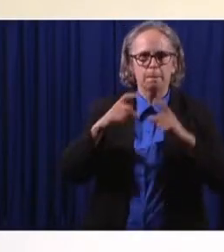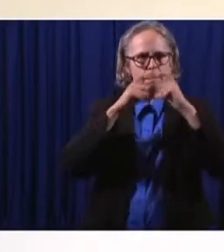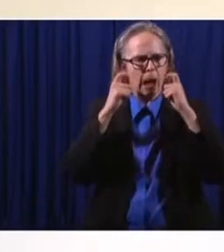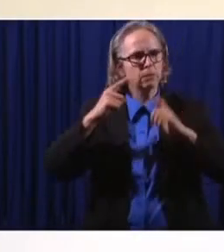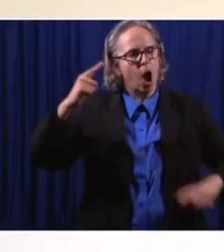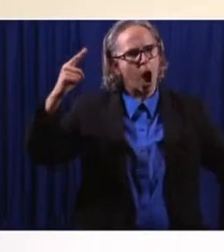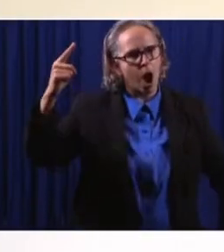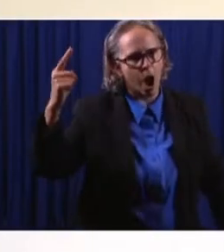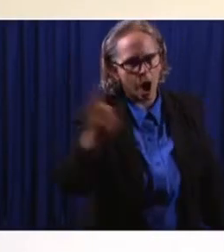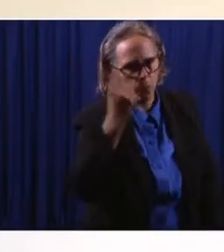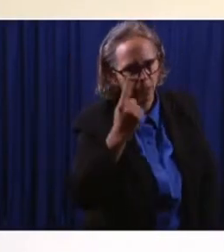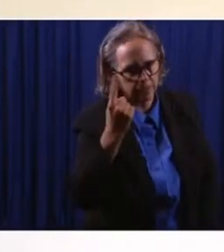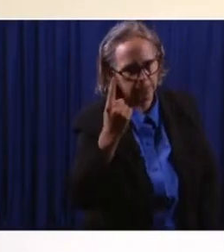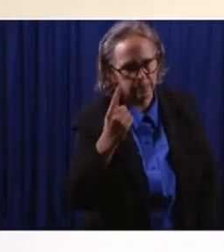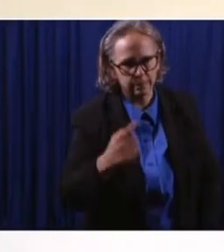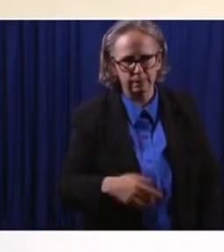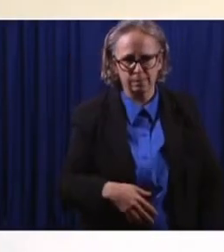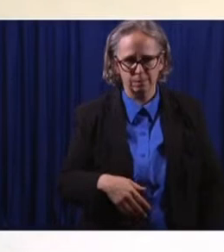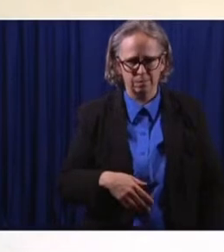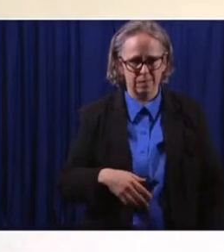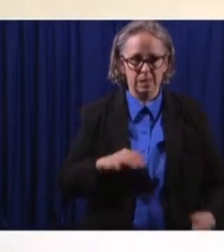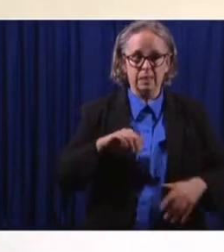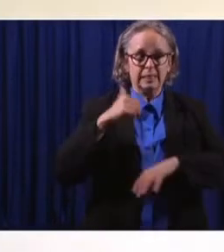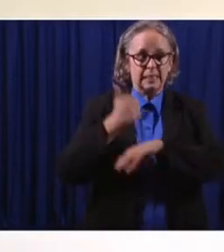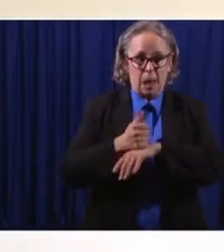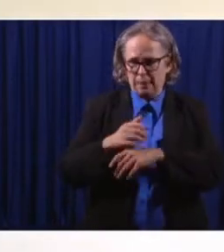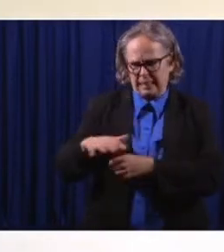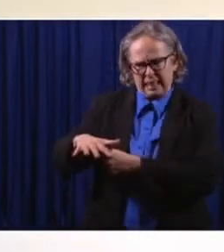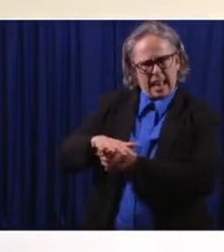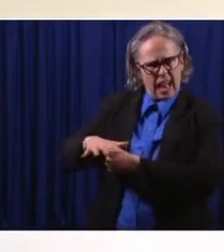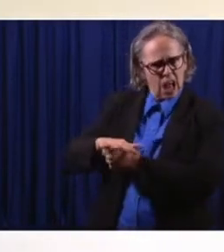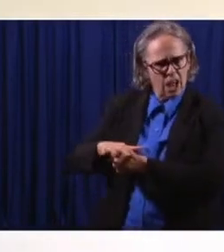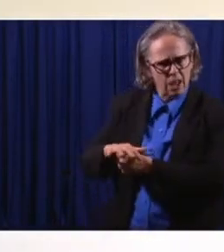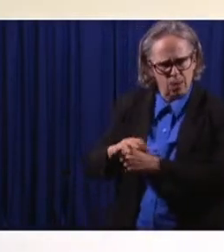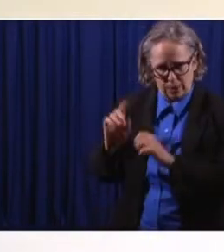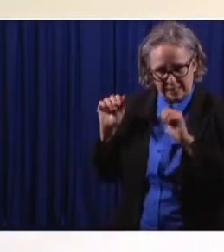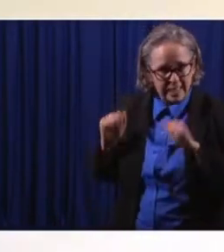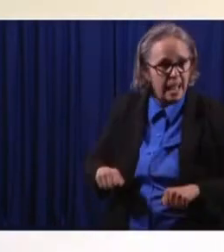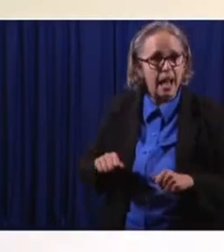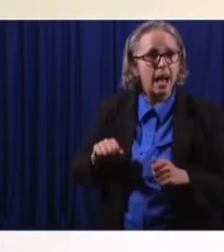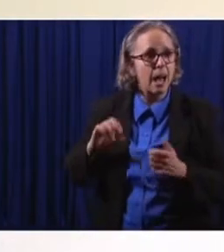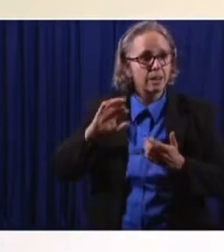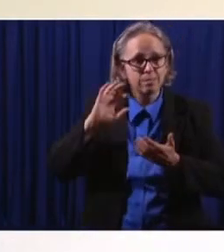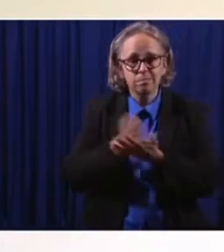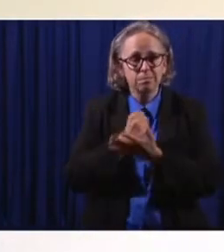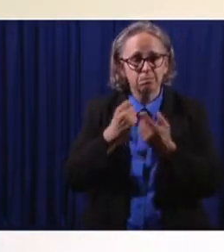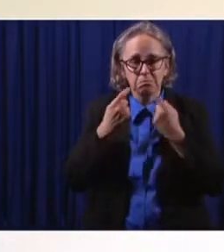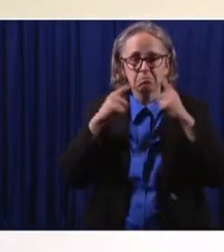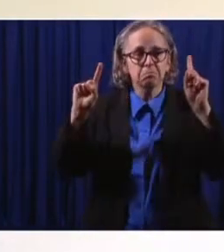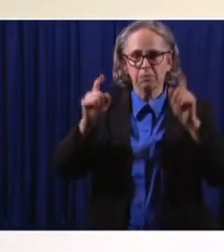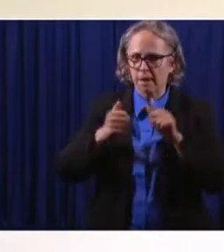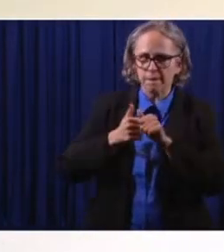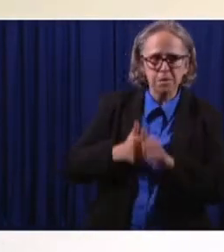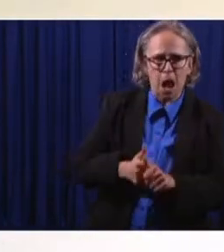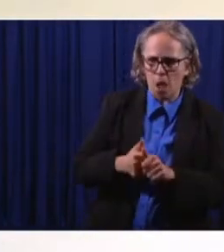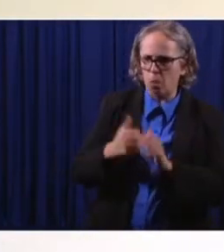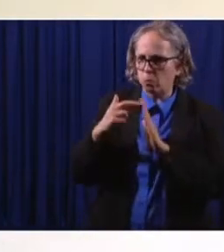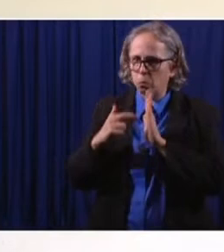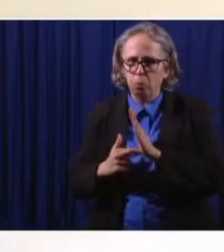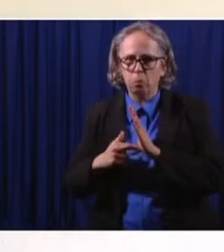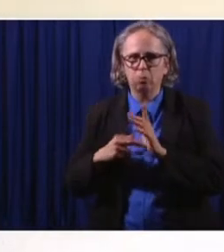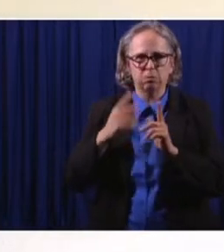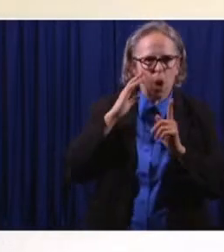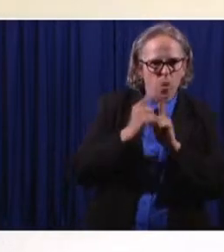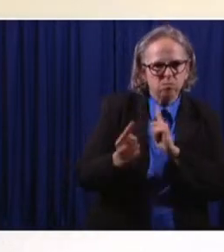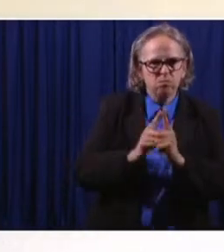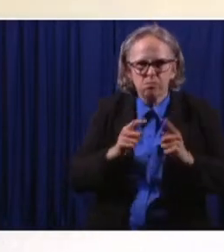created spaces where that can be done effectively to be able to have that in-person experience. It's just a lot of